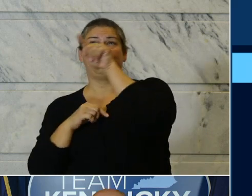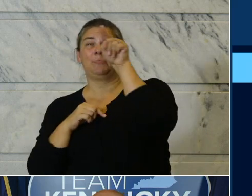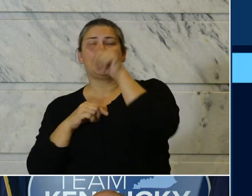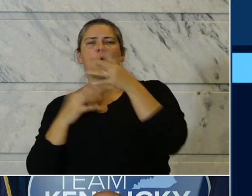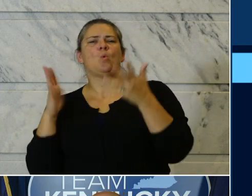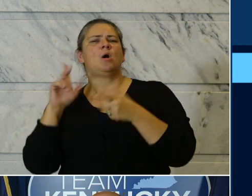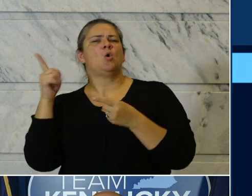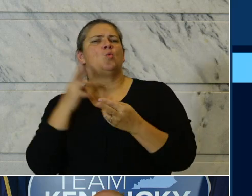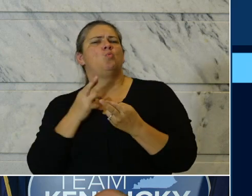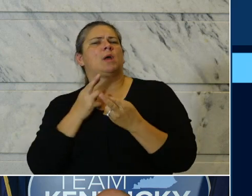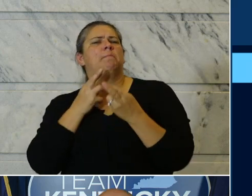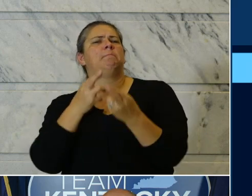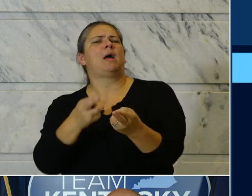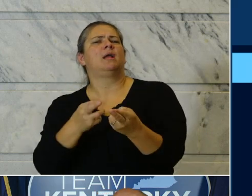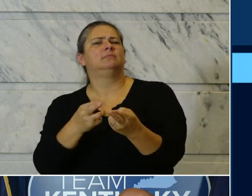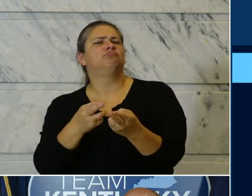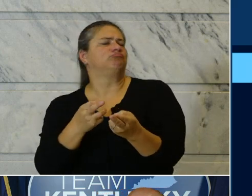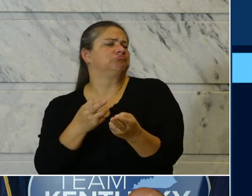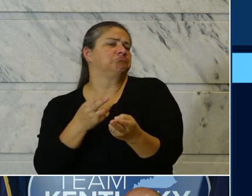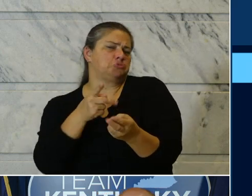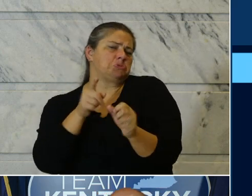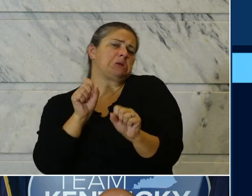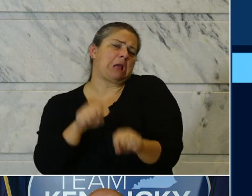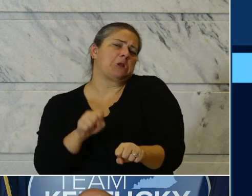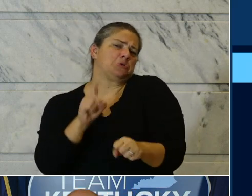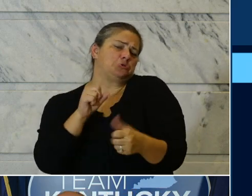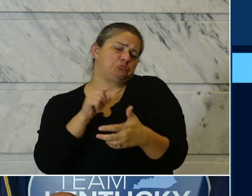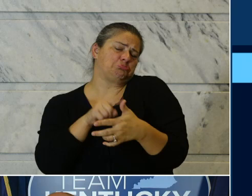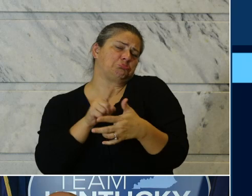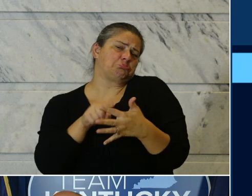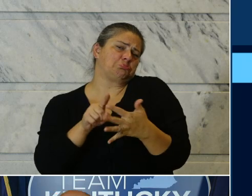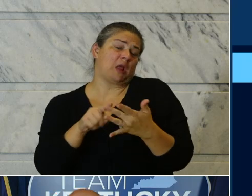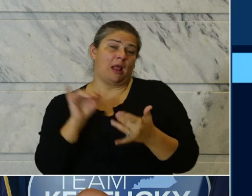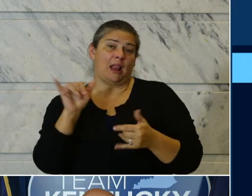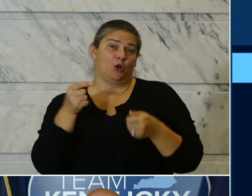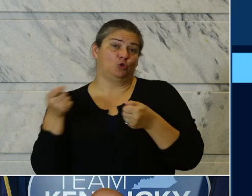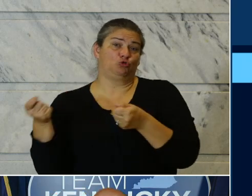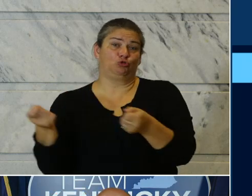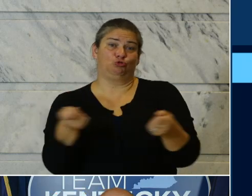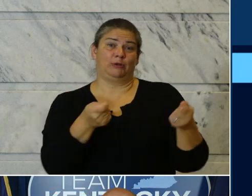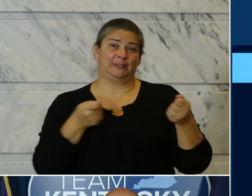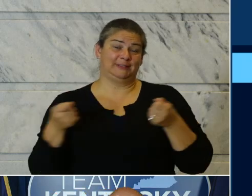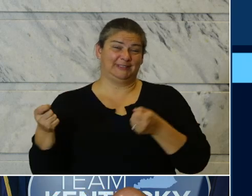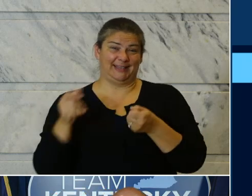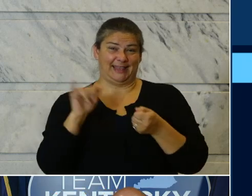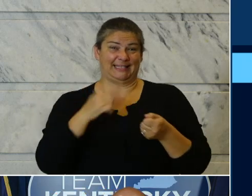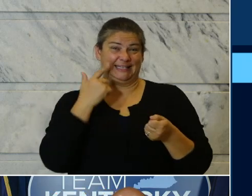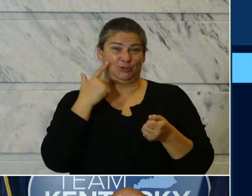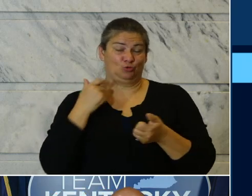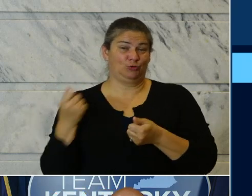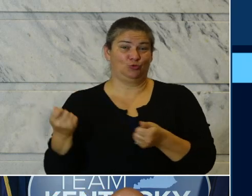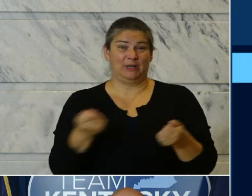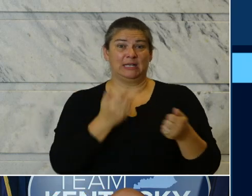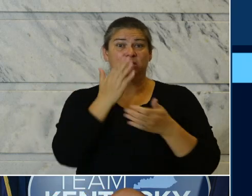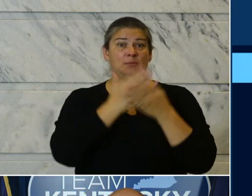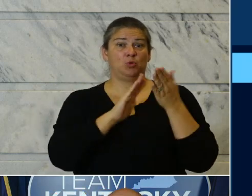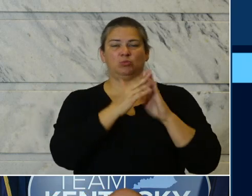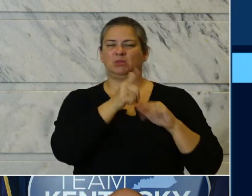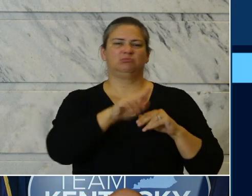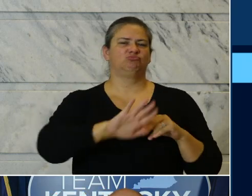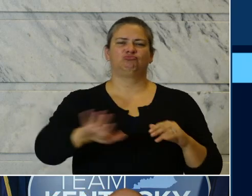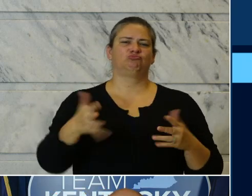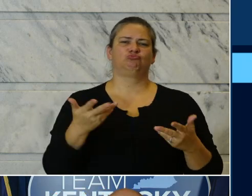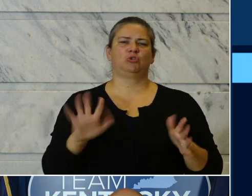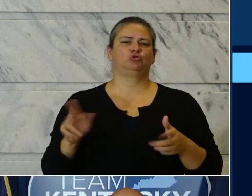recommend that you can do. For trick-or-treat, now there may be some communities who just say, we're not going to do trick-or-treating,